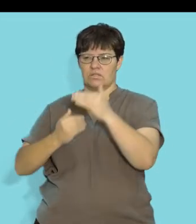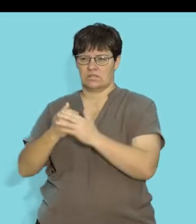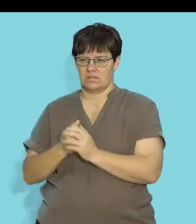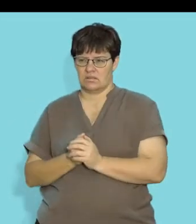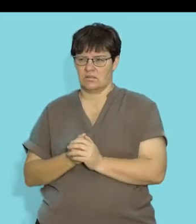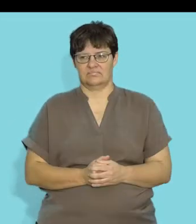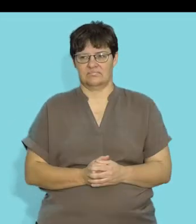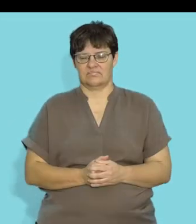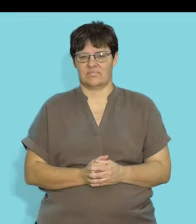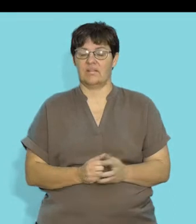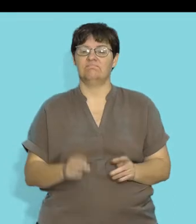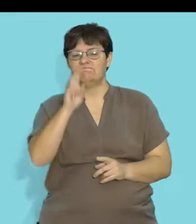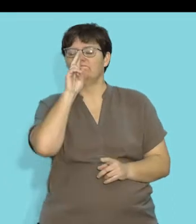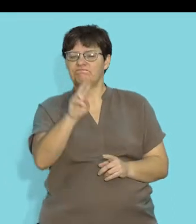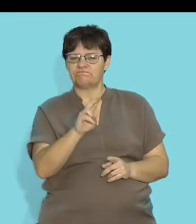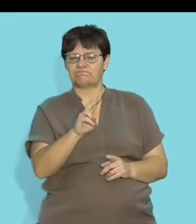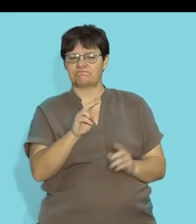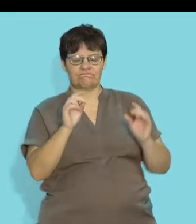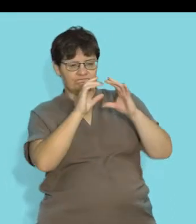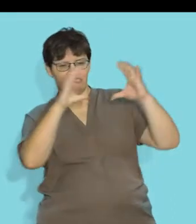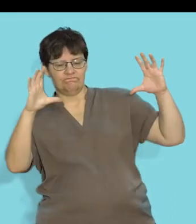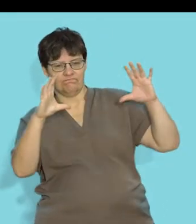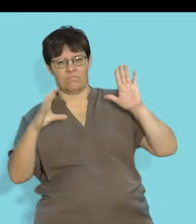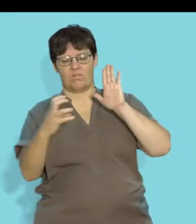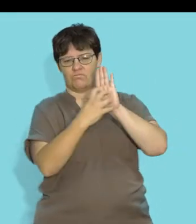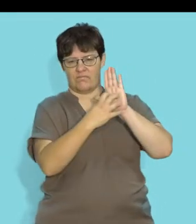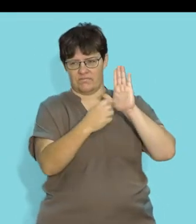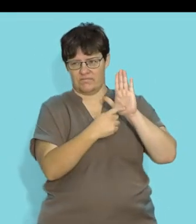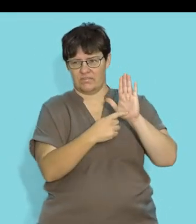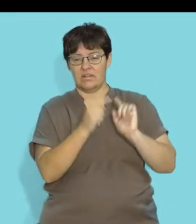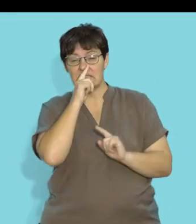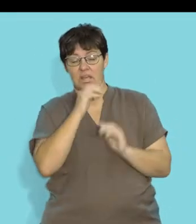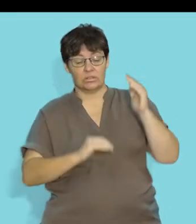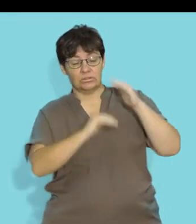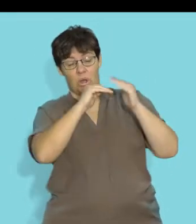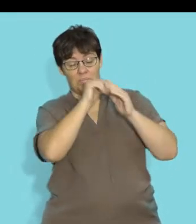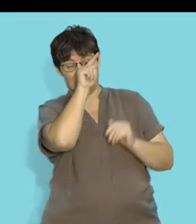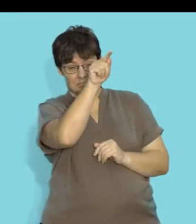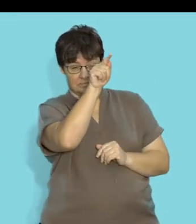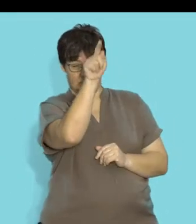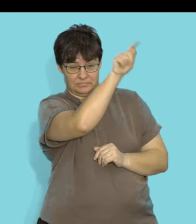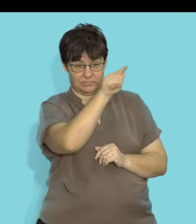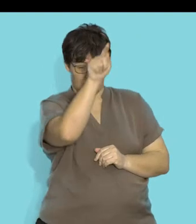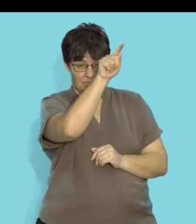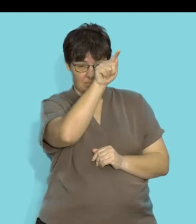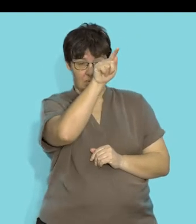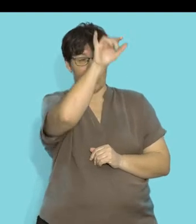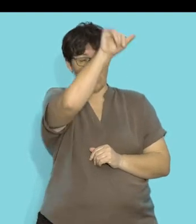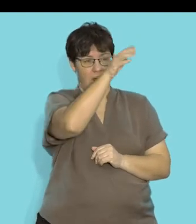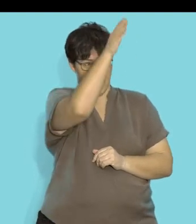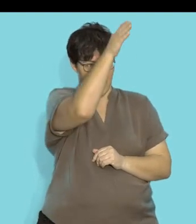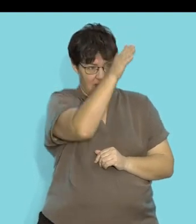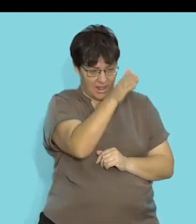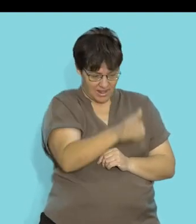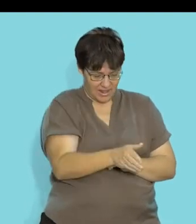is released. Let's look at a bigger version of this graph. If we look right on the top and we look at the